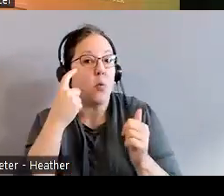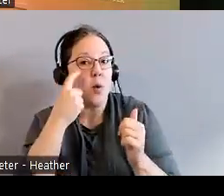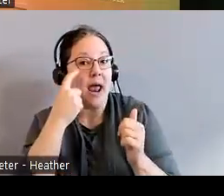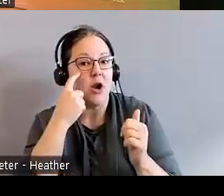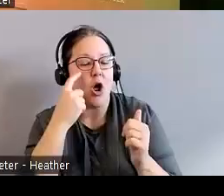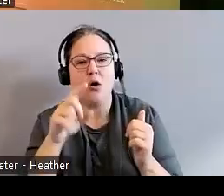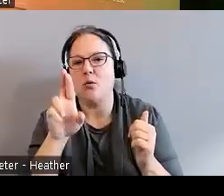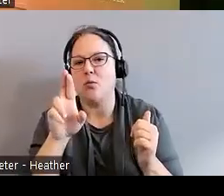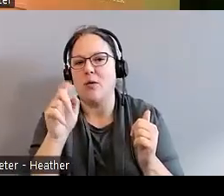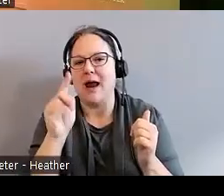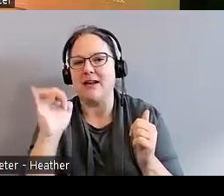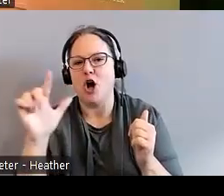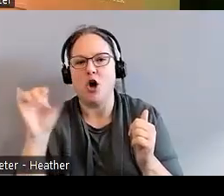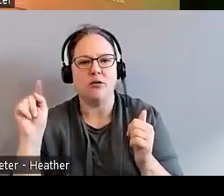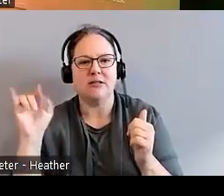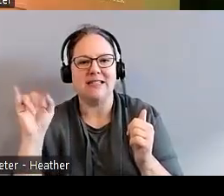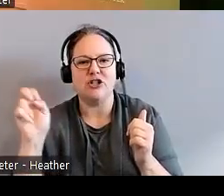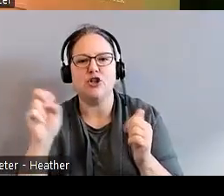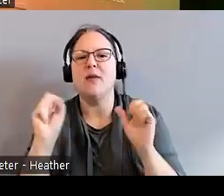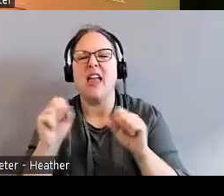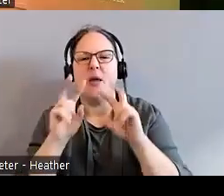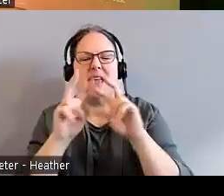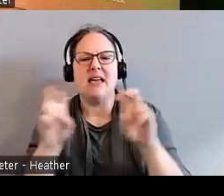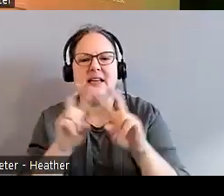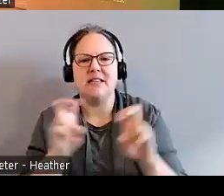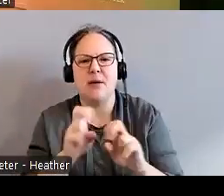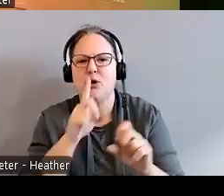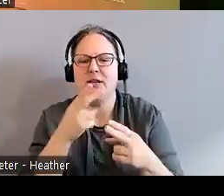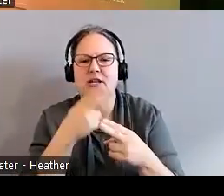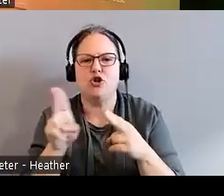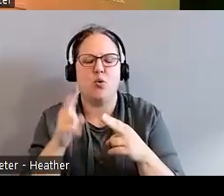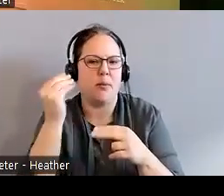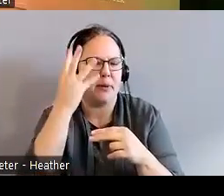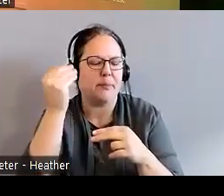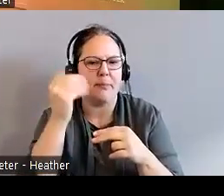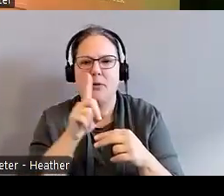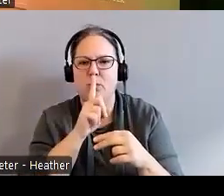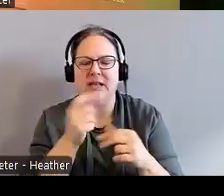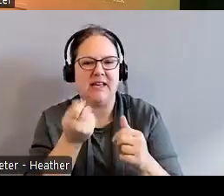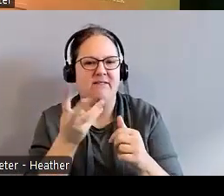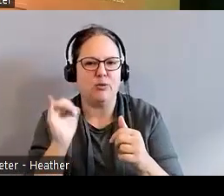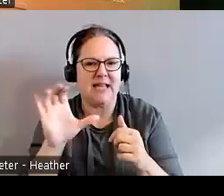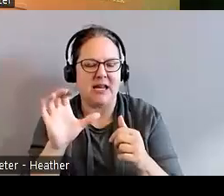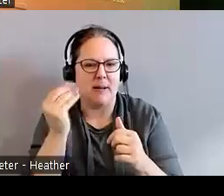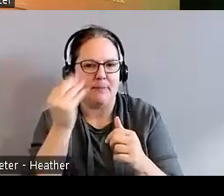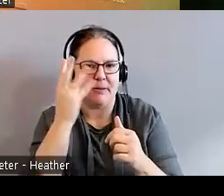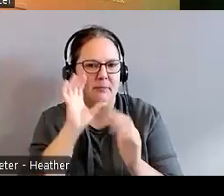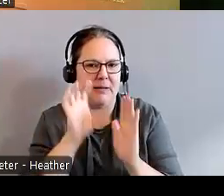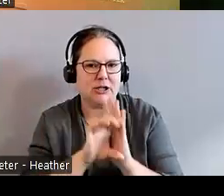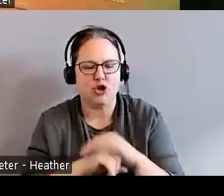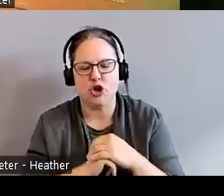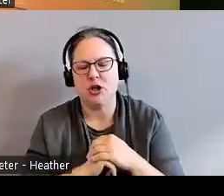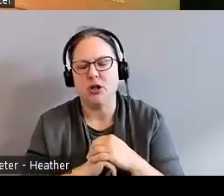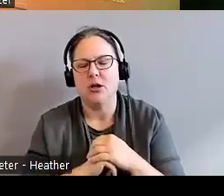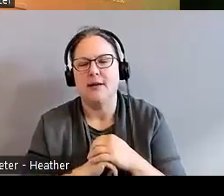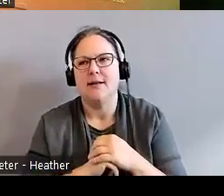examined in just very short scans that are non-invasive in just a few seconds. So that,